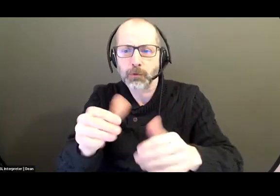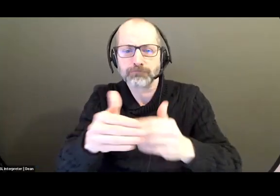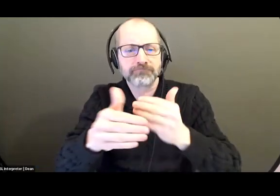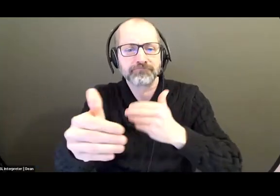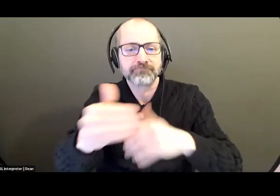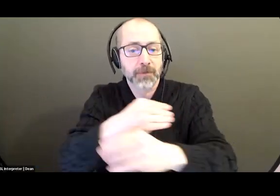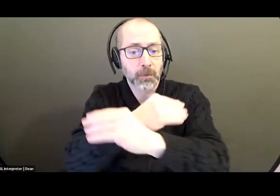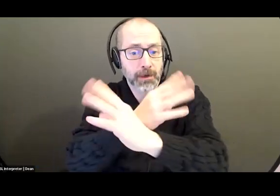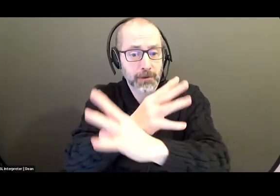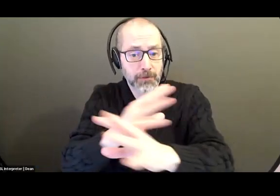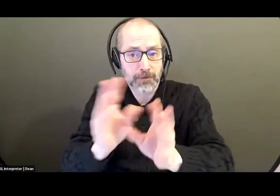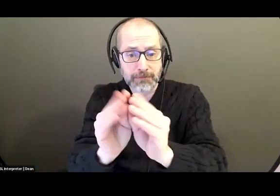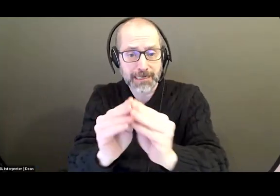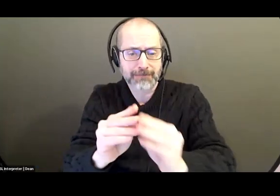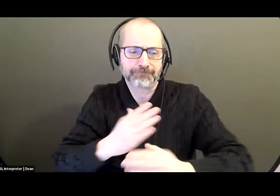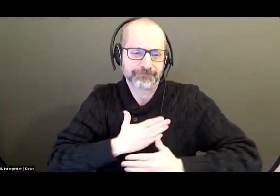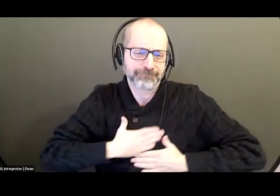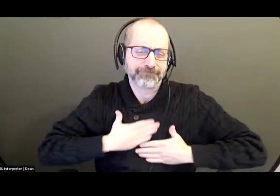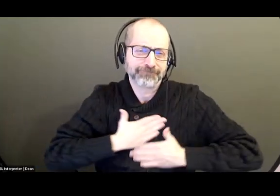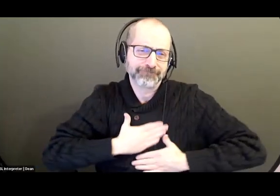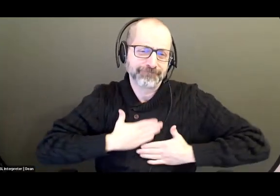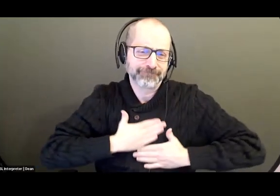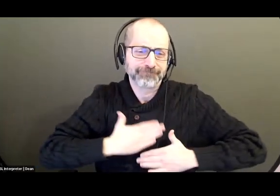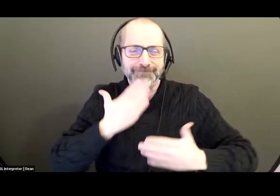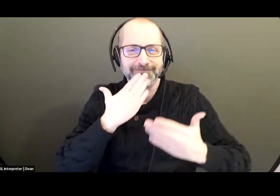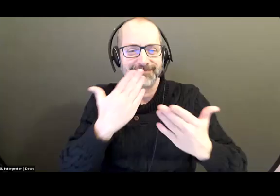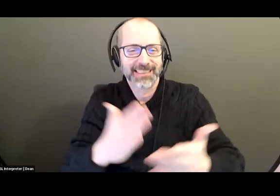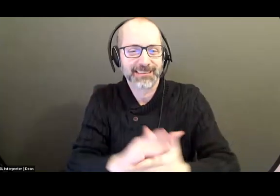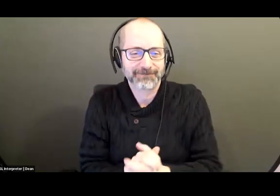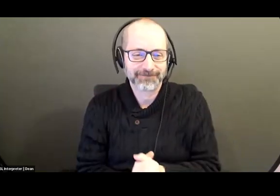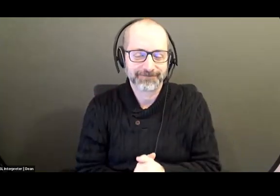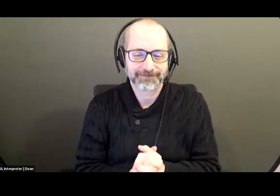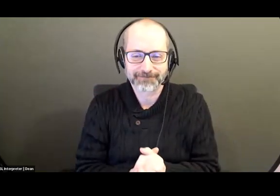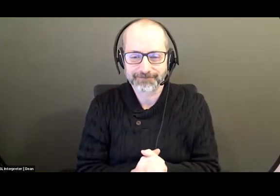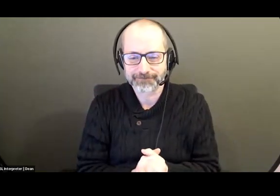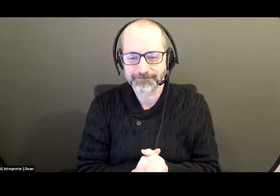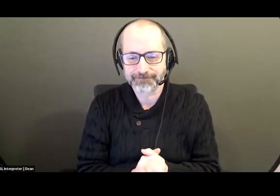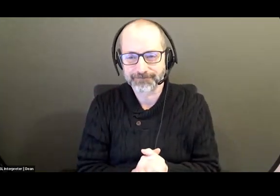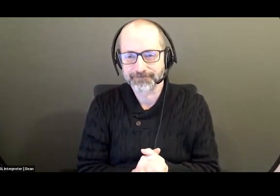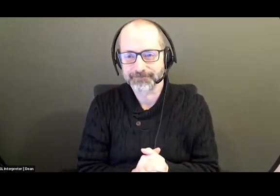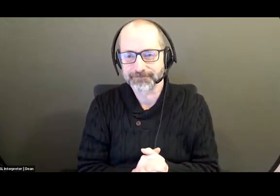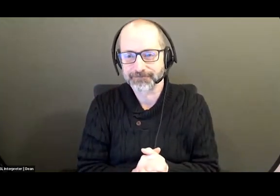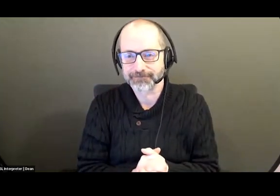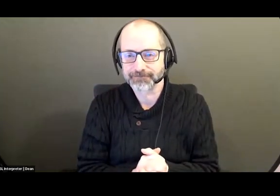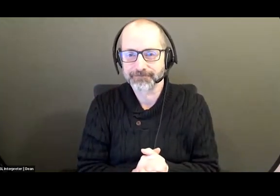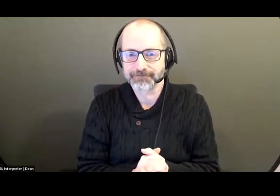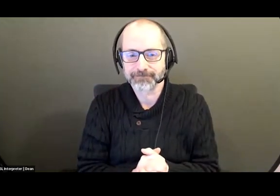people. So uh, enjoy the webinar. Thank you.